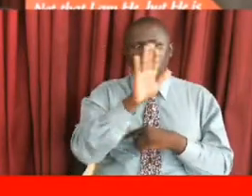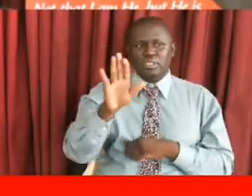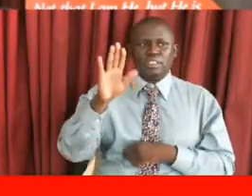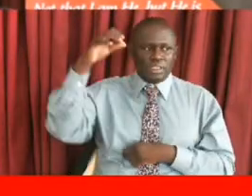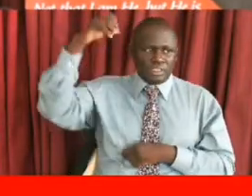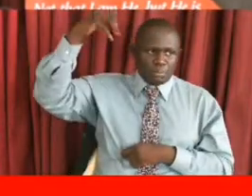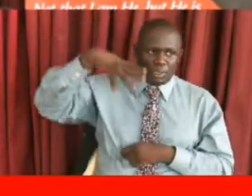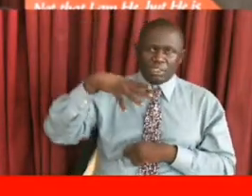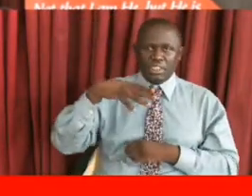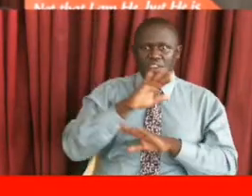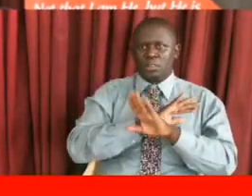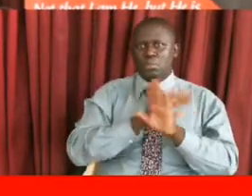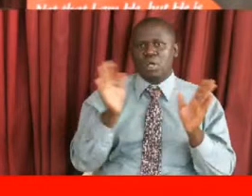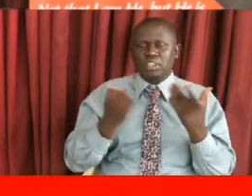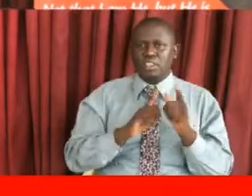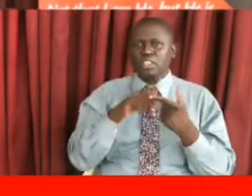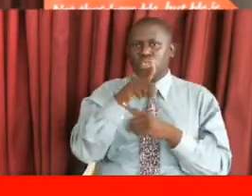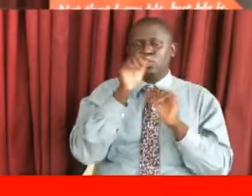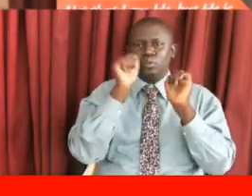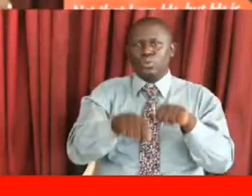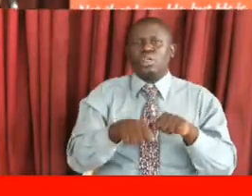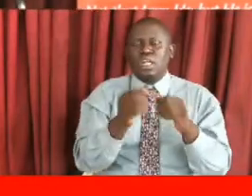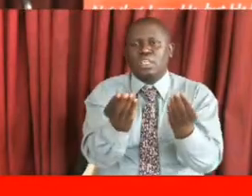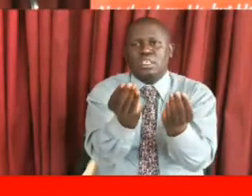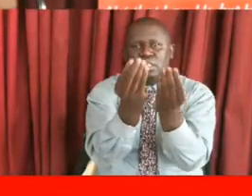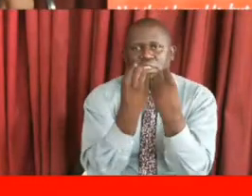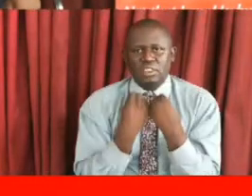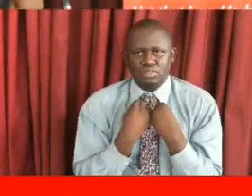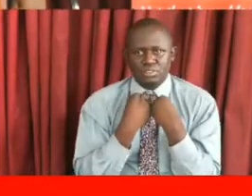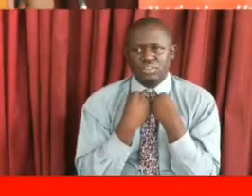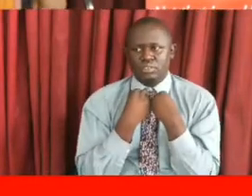presence and then you might receive